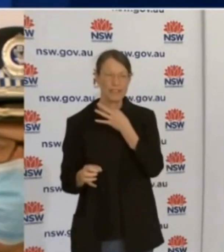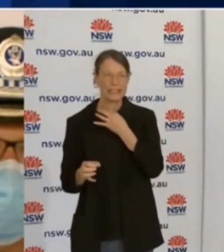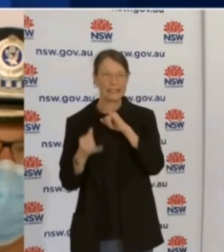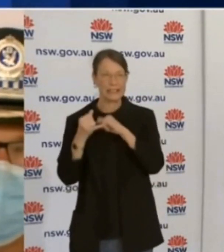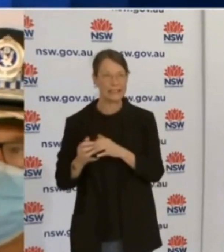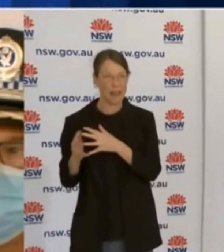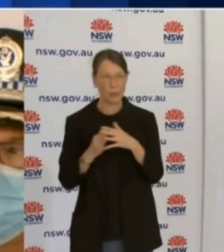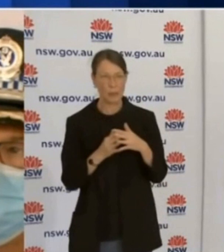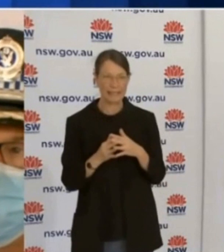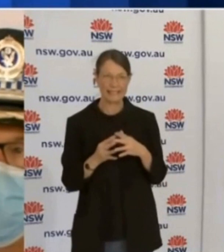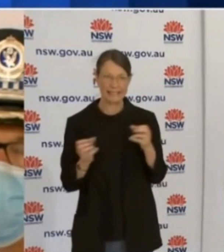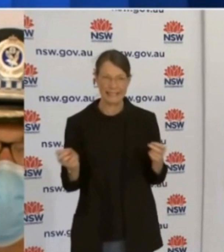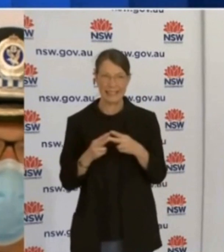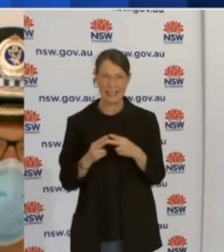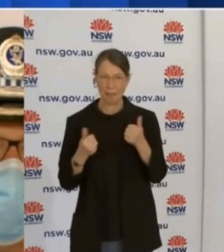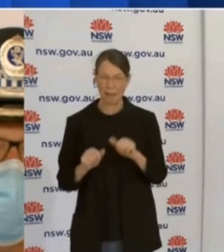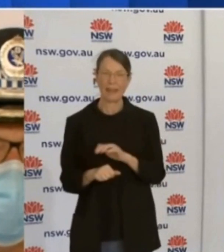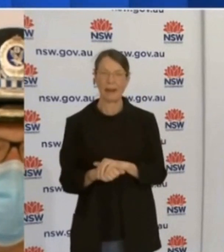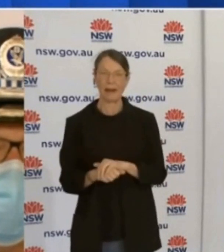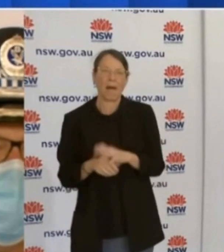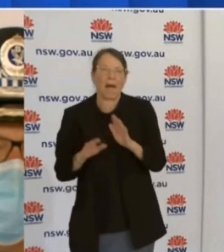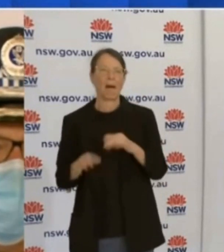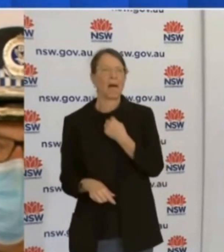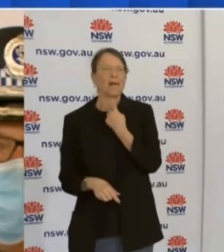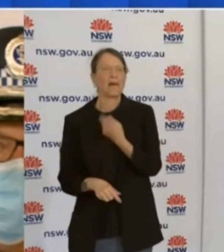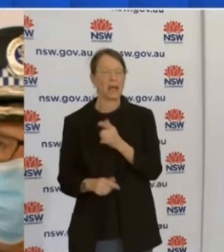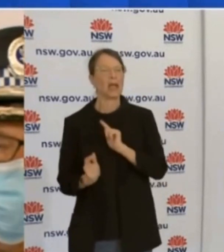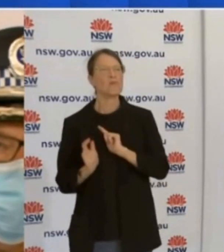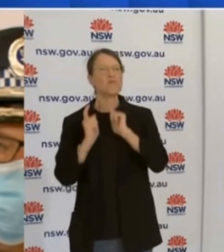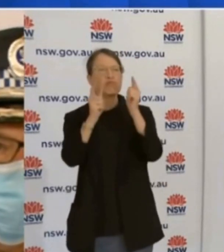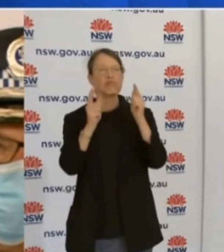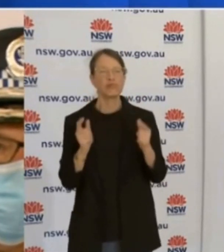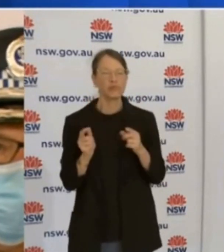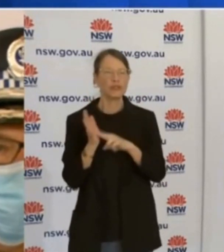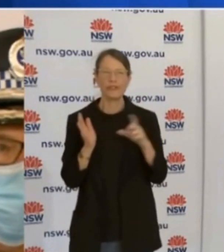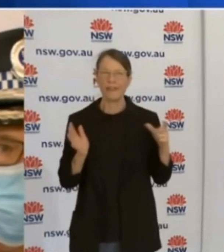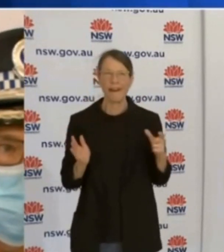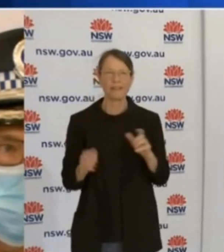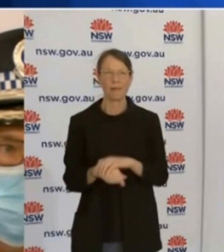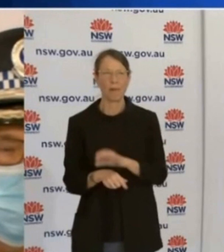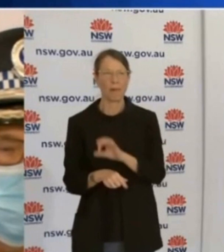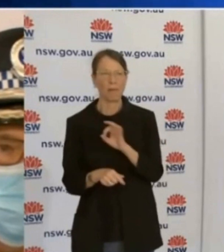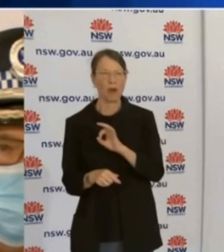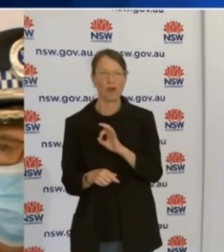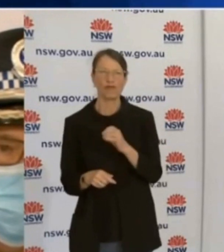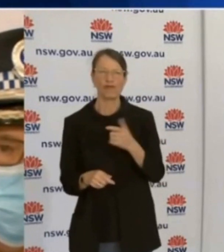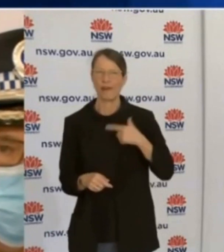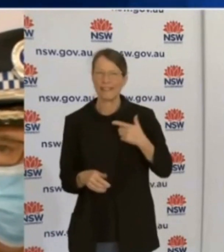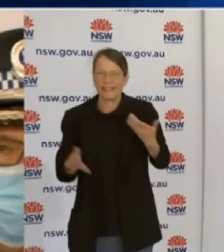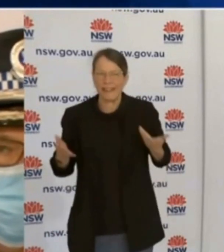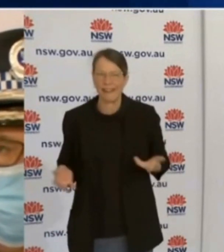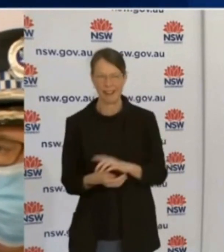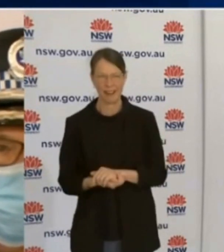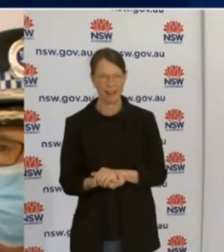deliberately go to Newcastle or outside Sydney with no apparent reasonable excuse is